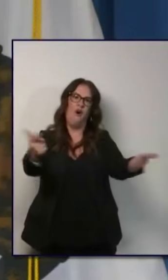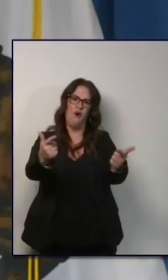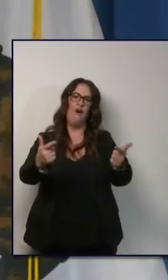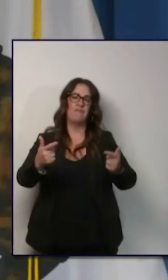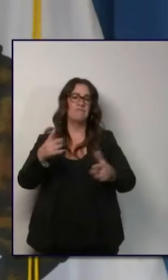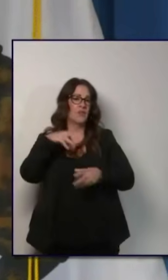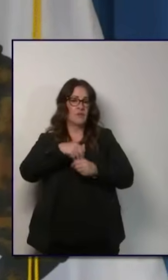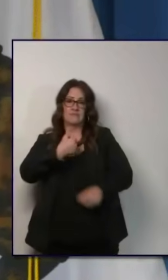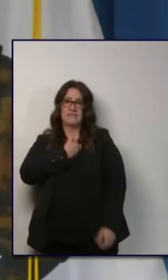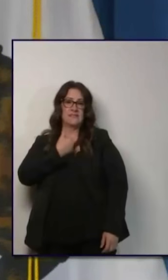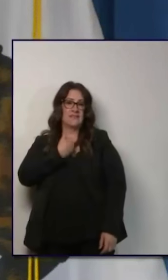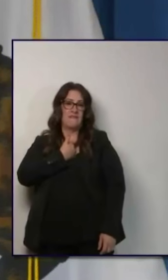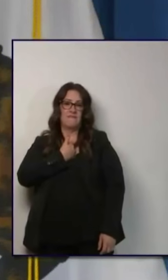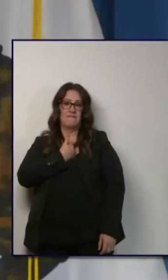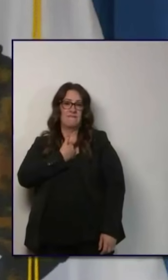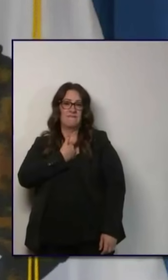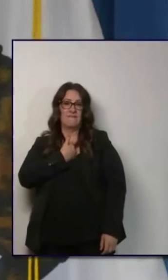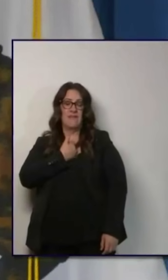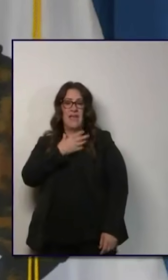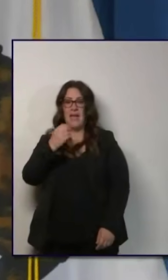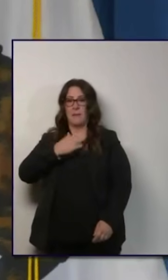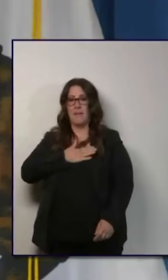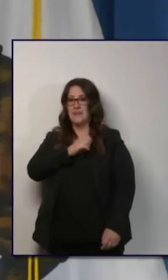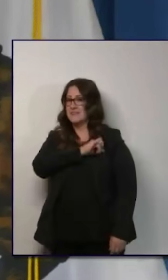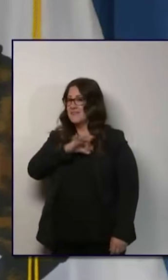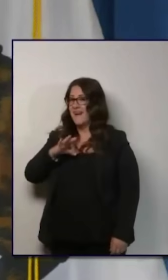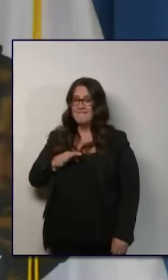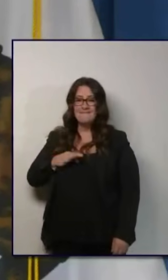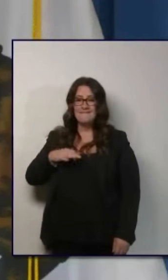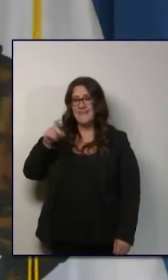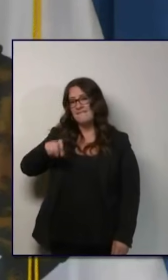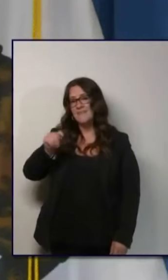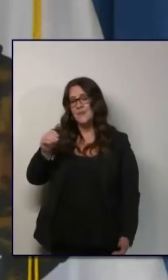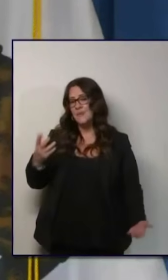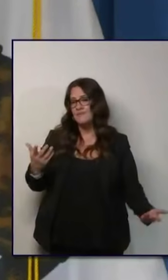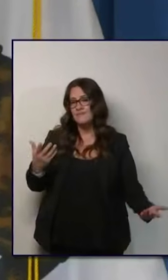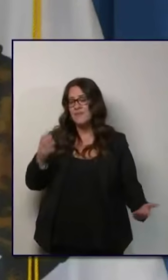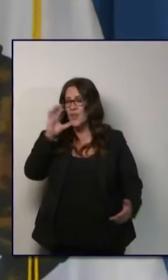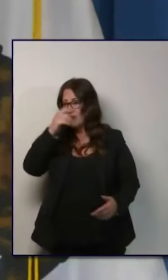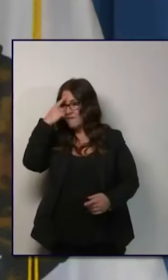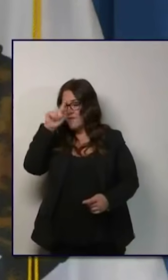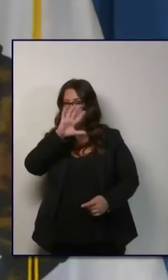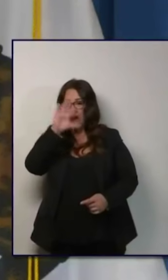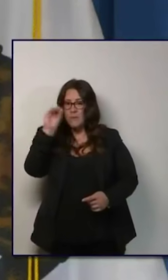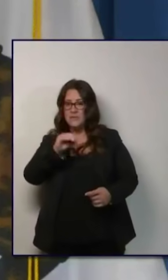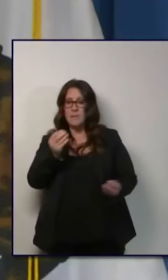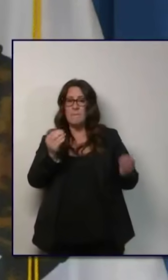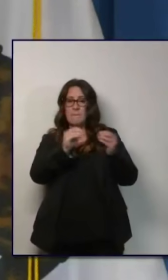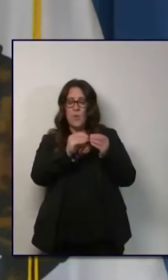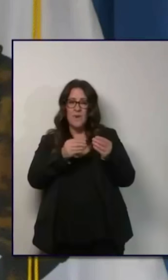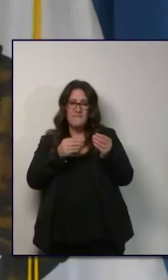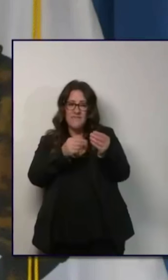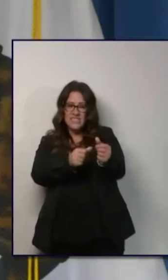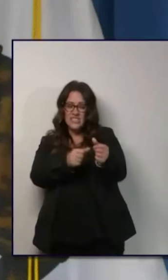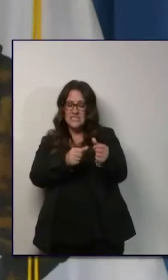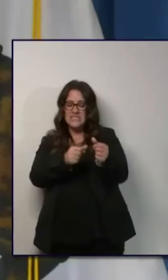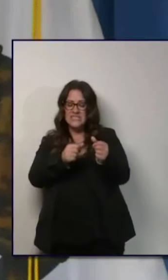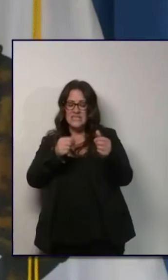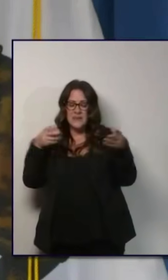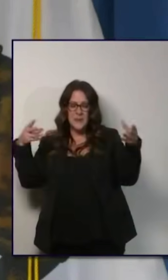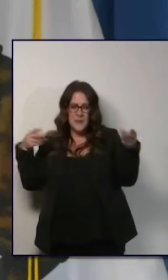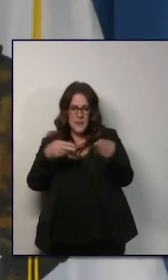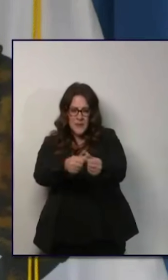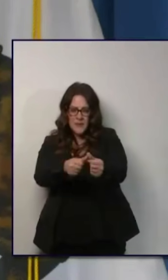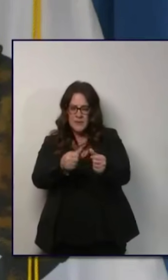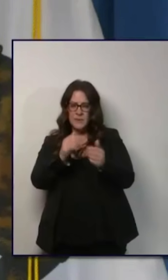including me and including my entire staff. We're looking for additional 5% efficiencies in sectors of government